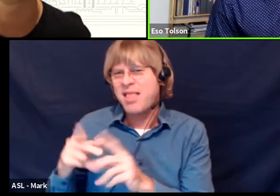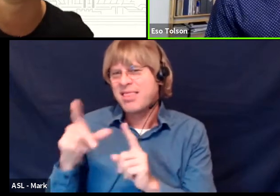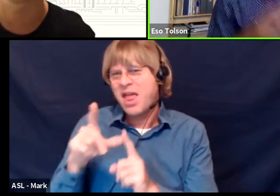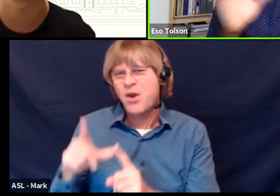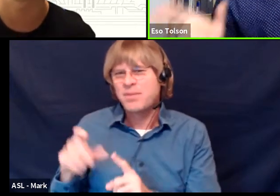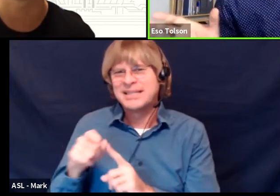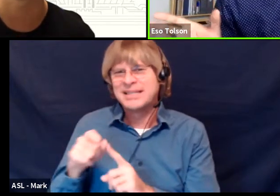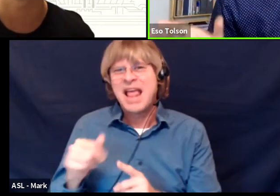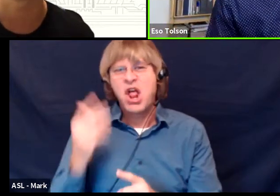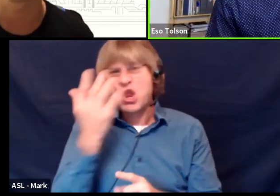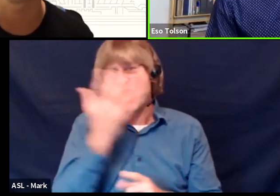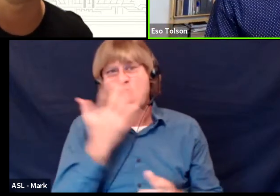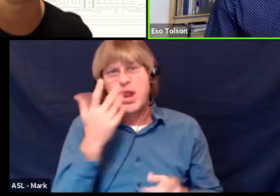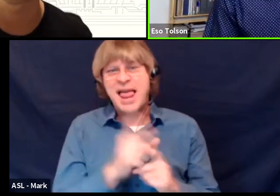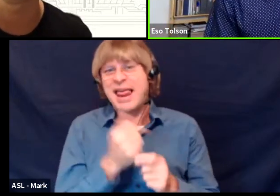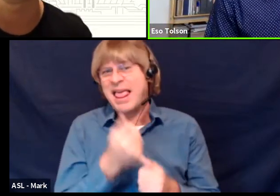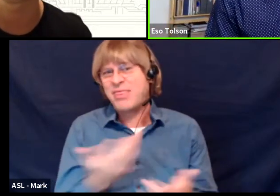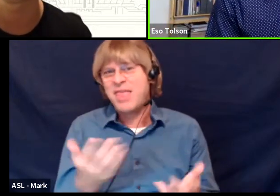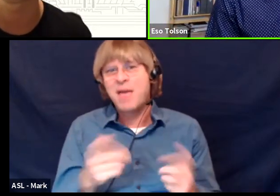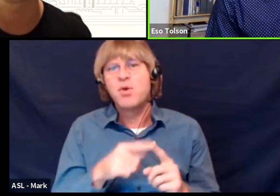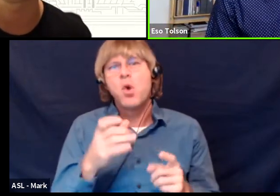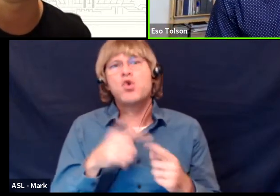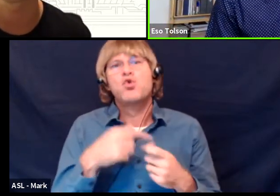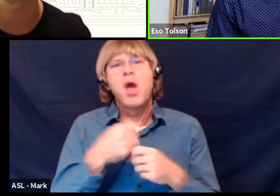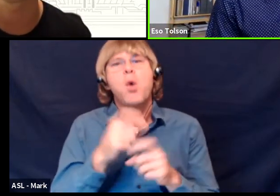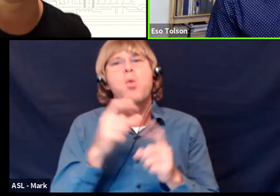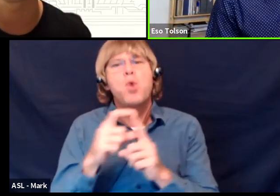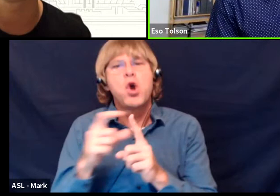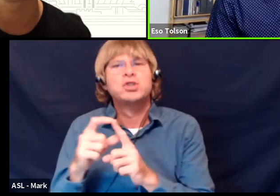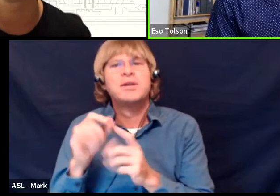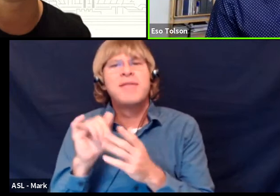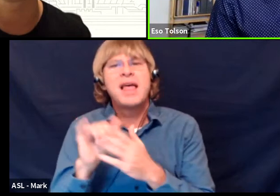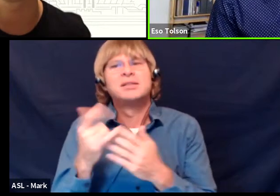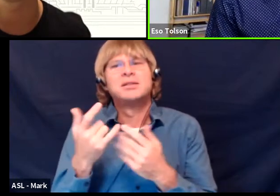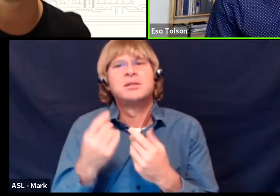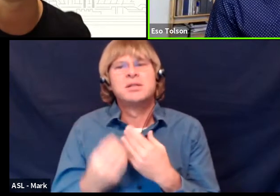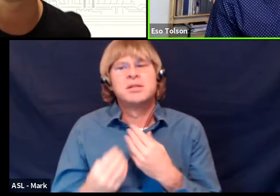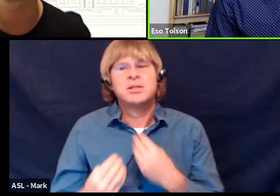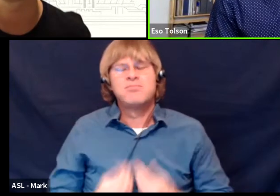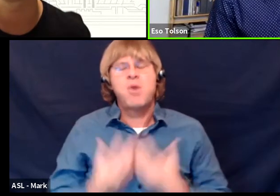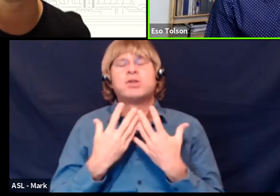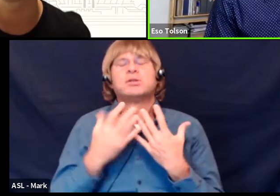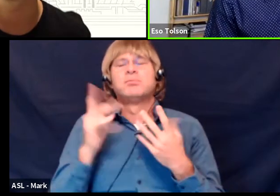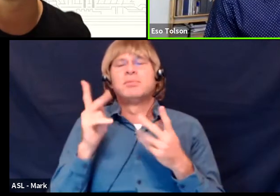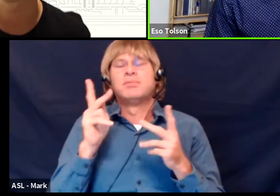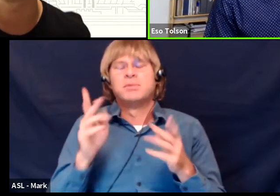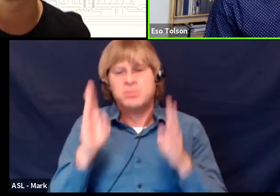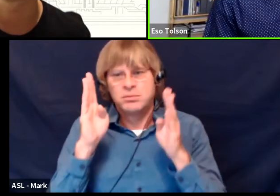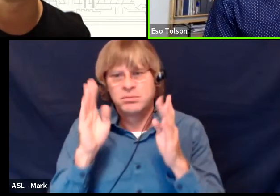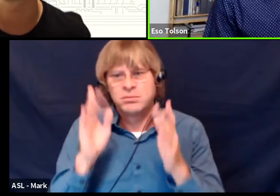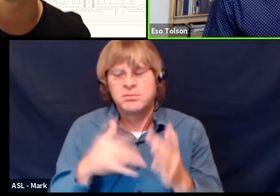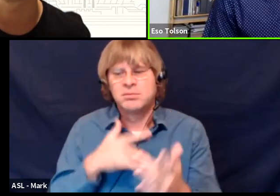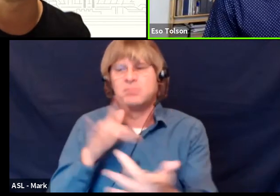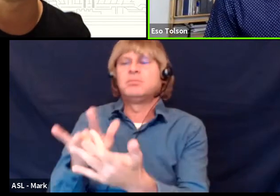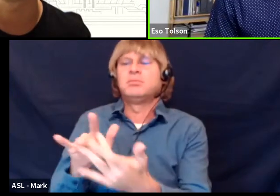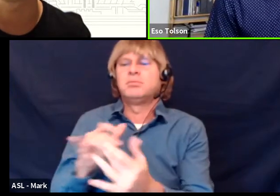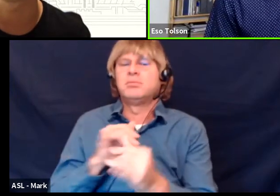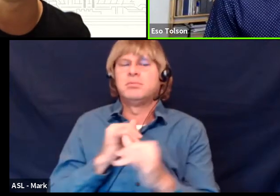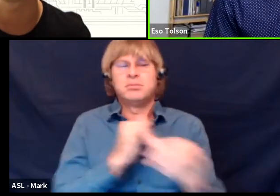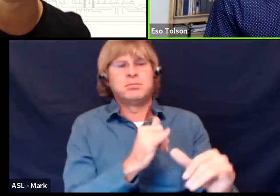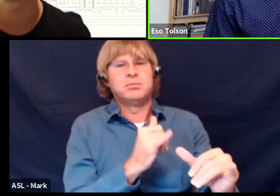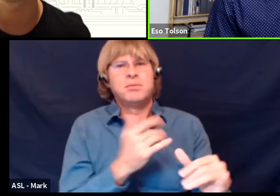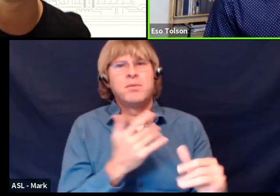because it can look like anything, but you want to create work that sparks attention. You want to create work that